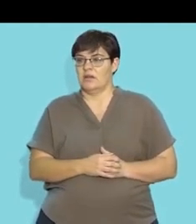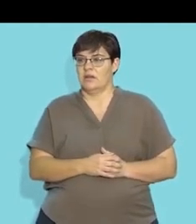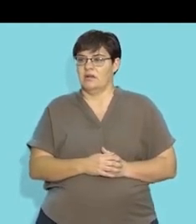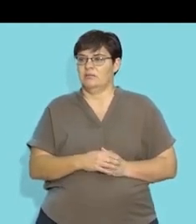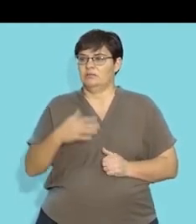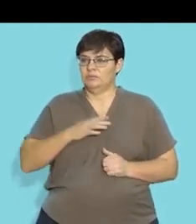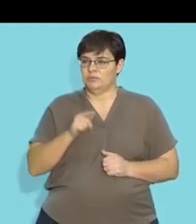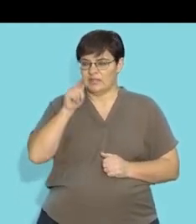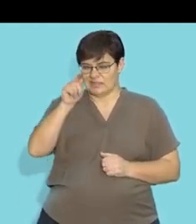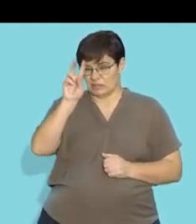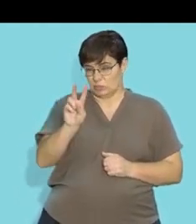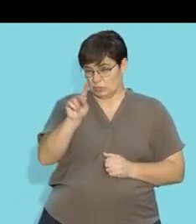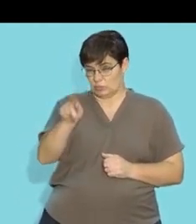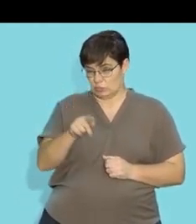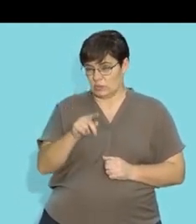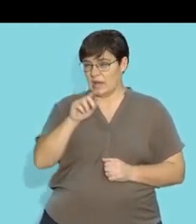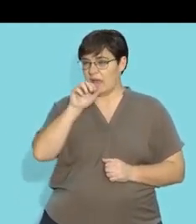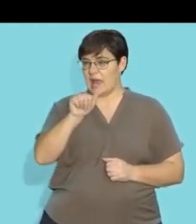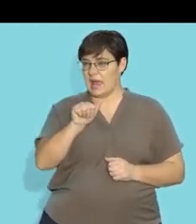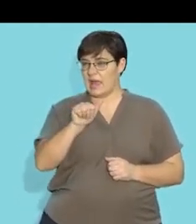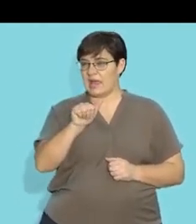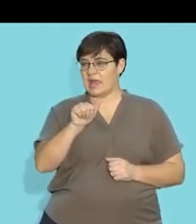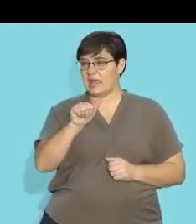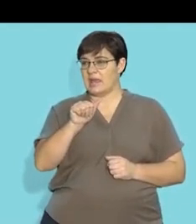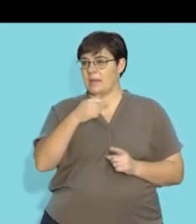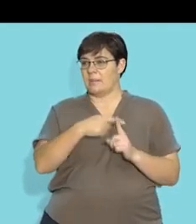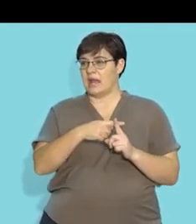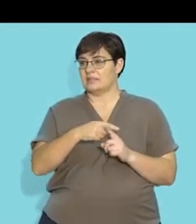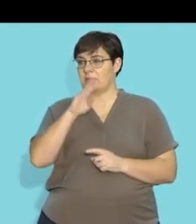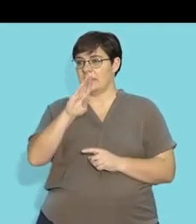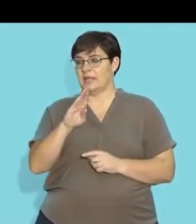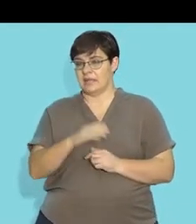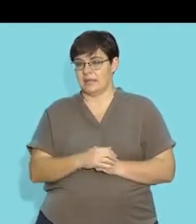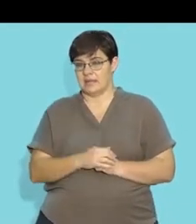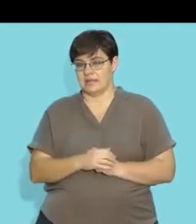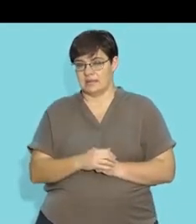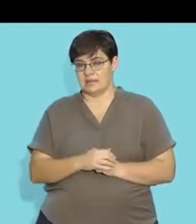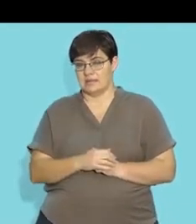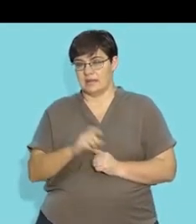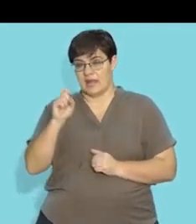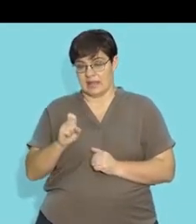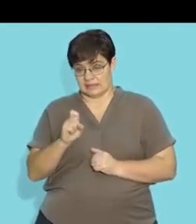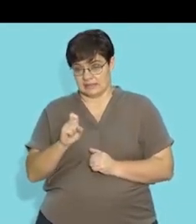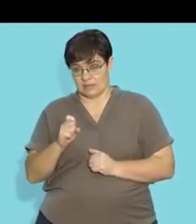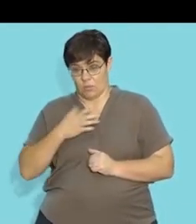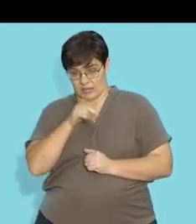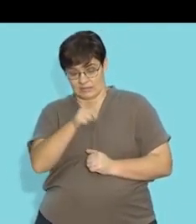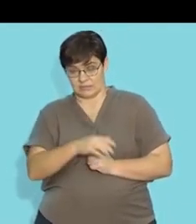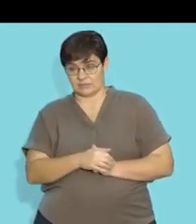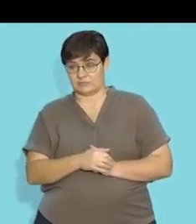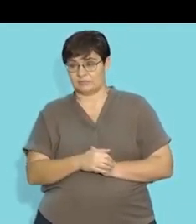stats. So you're trying to find that. Can you see A, Y equals to A plus BX? Are we